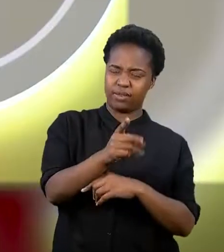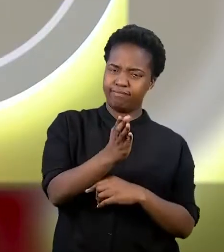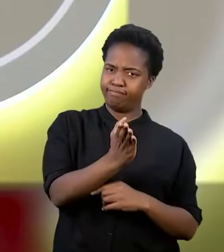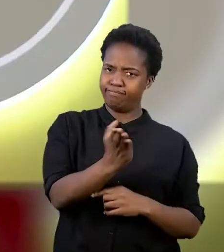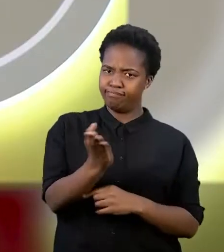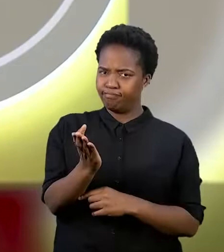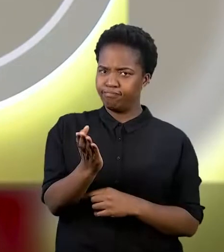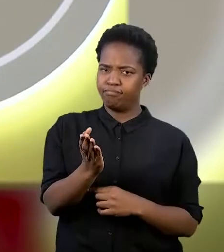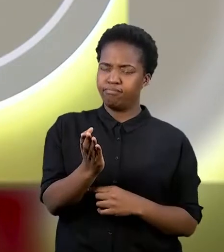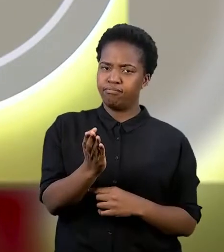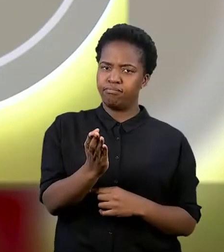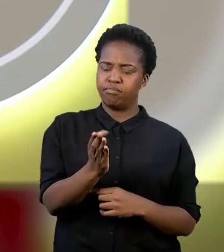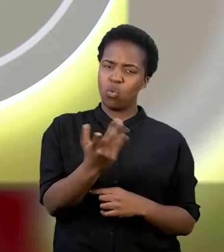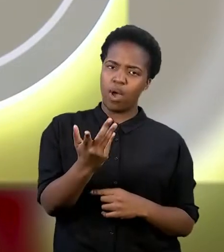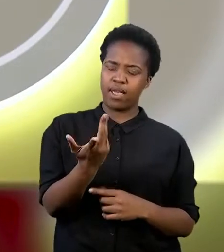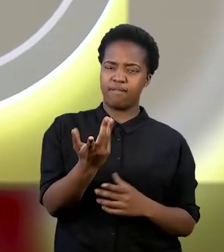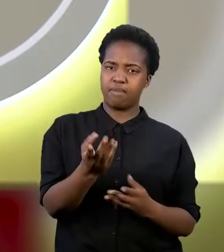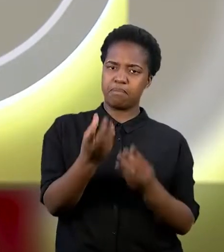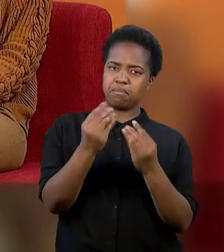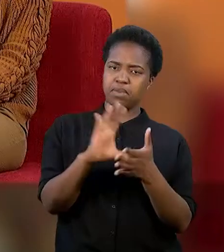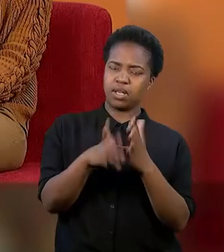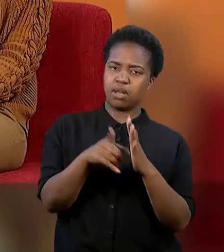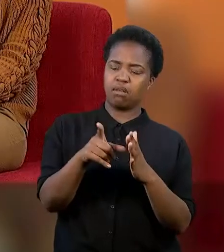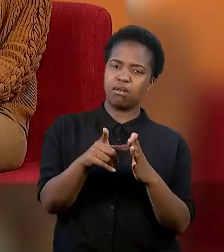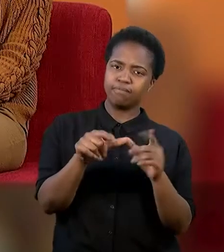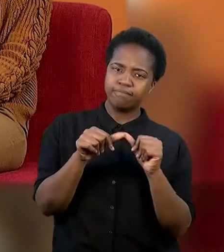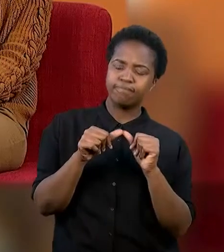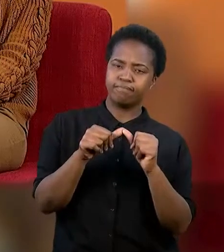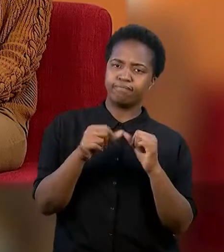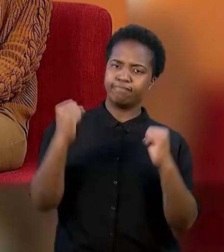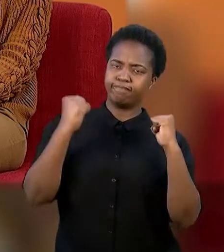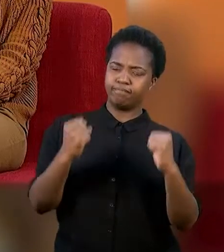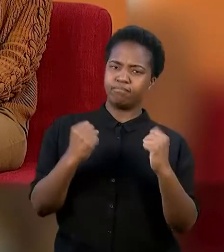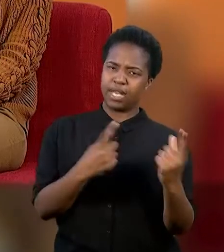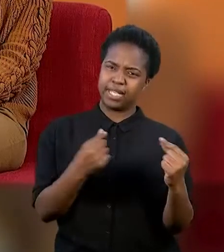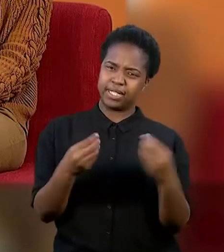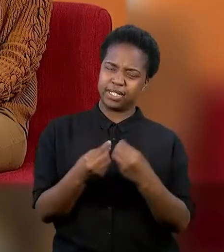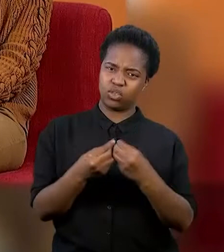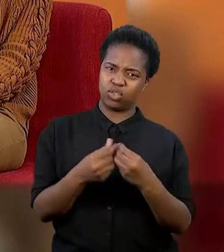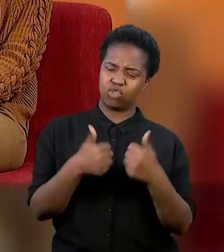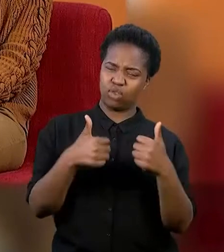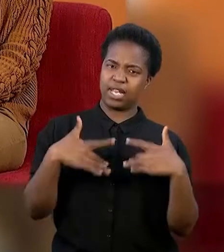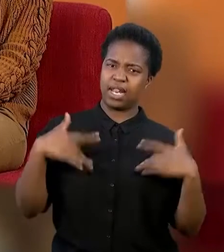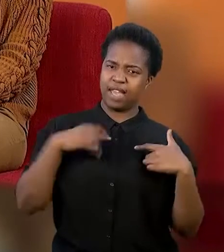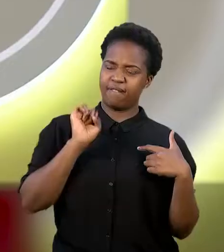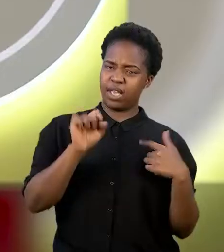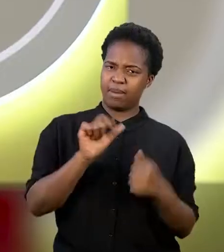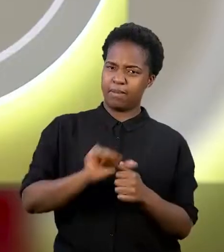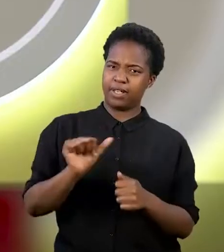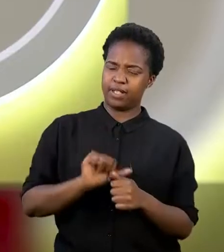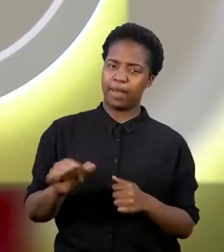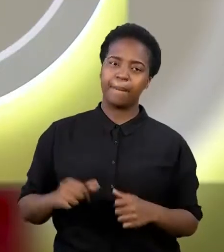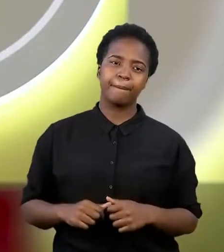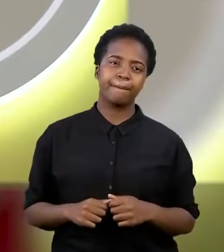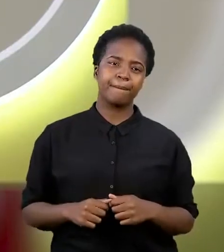jwang jwale innocentia ha a se a le diagnosed tjena gore a dule a gothetse a dule a na le matla gore a etse dintho tse right gore bophelo ba hae bo